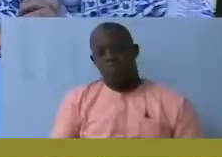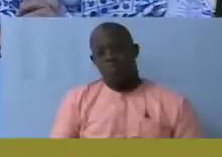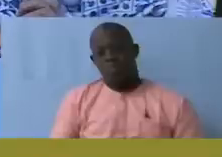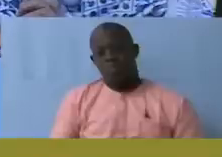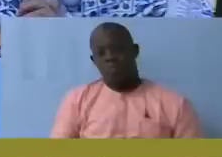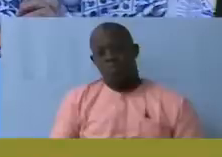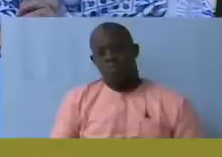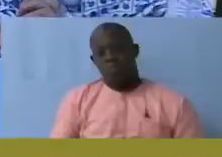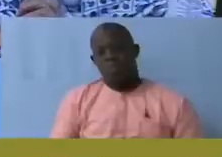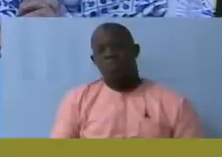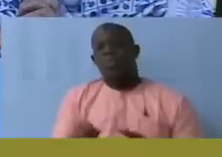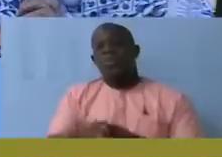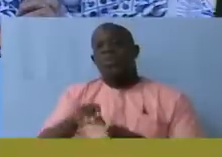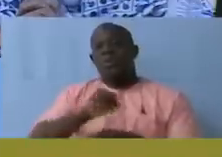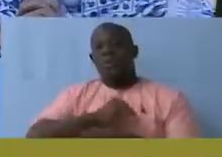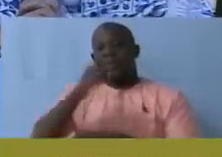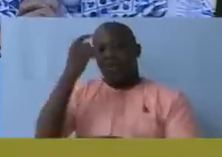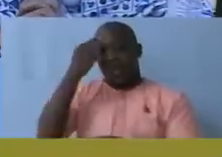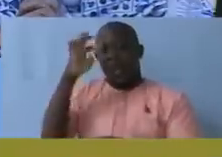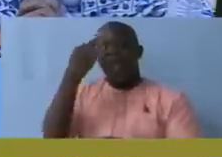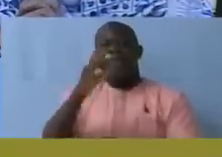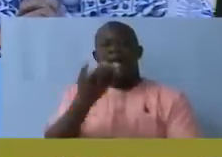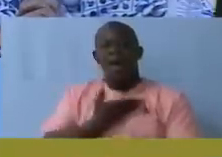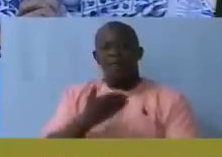that guide, that profession,